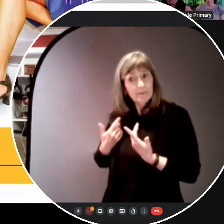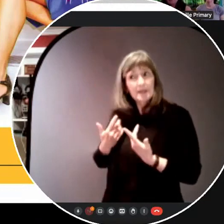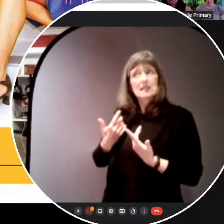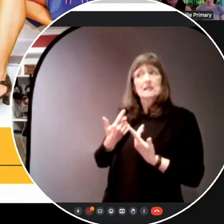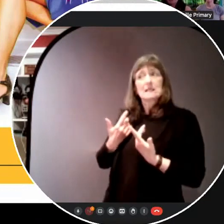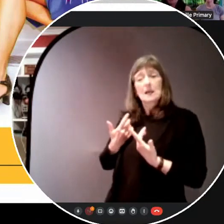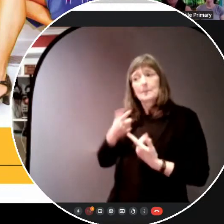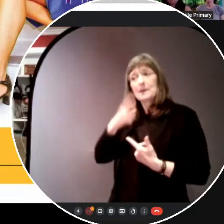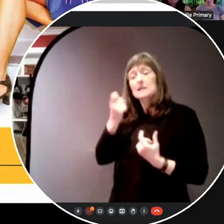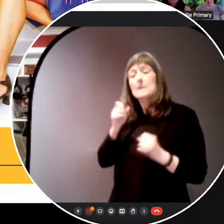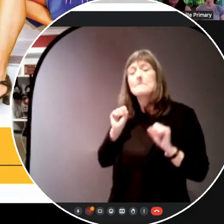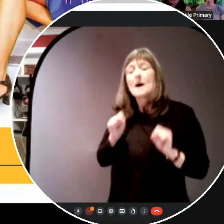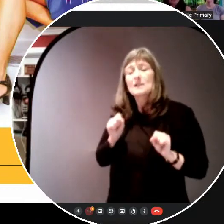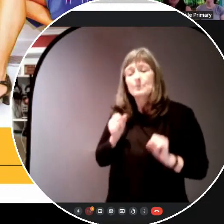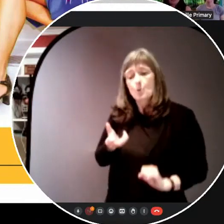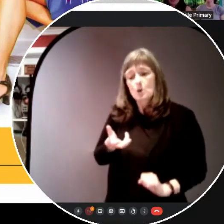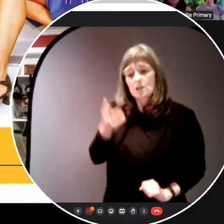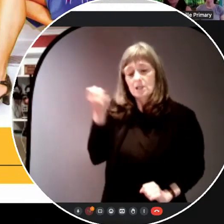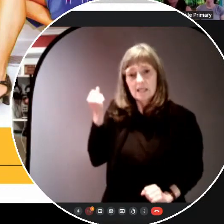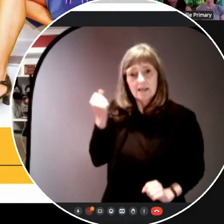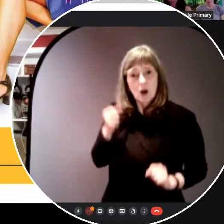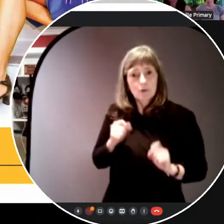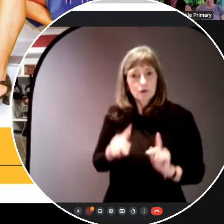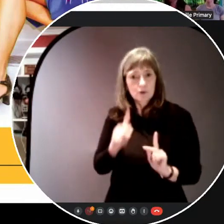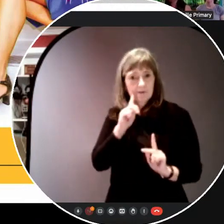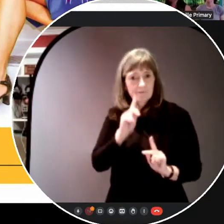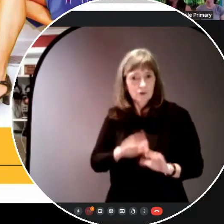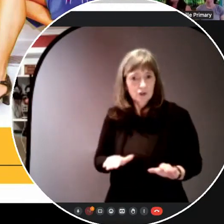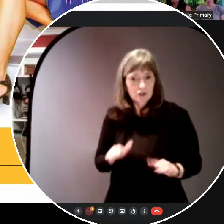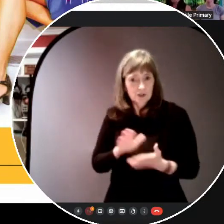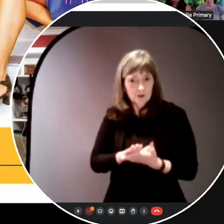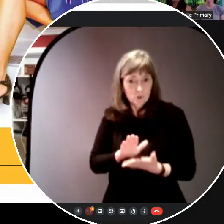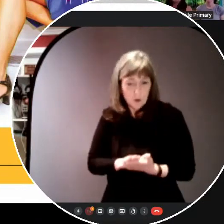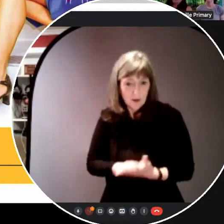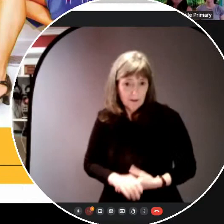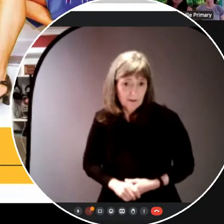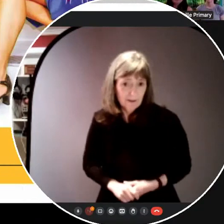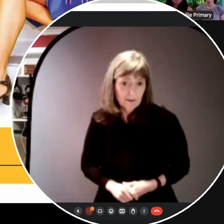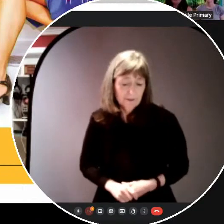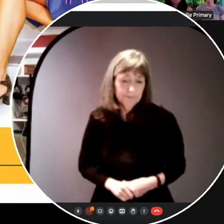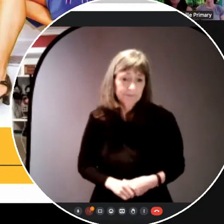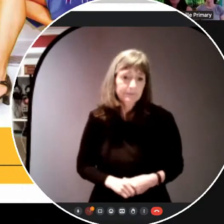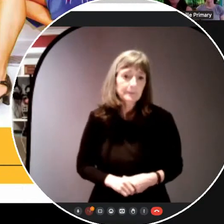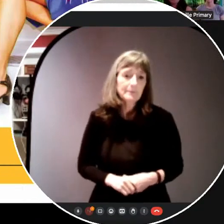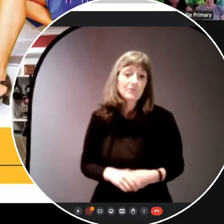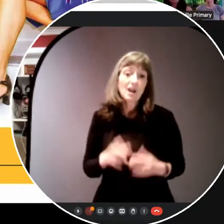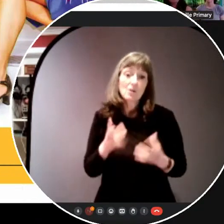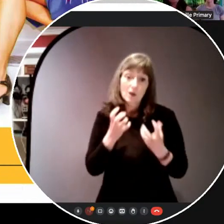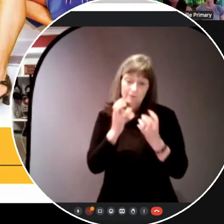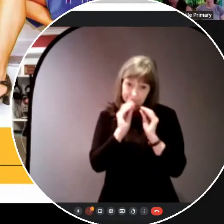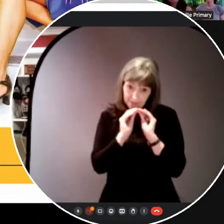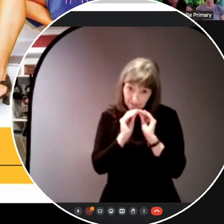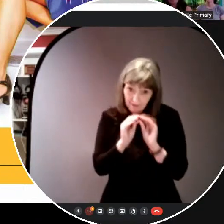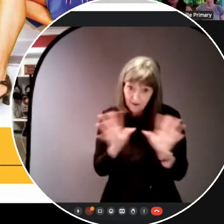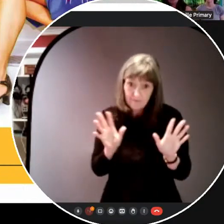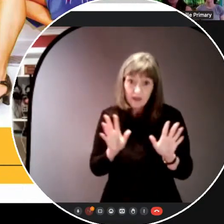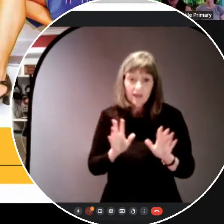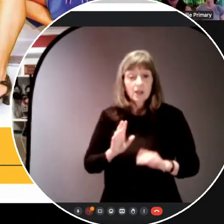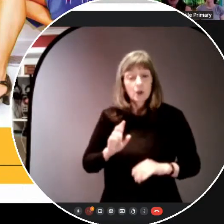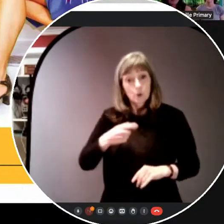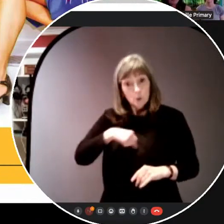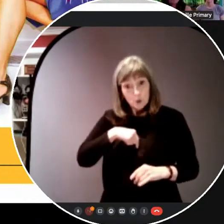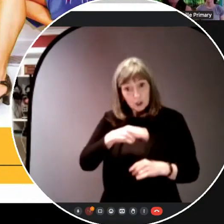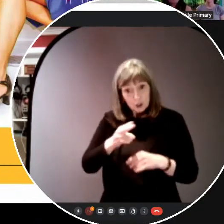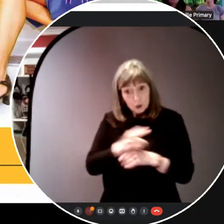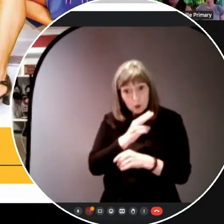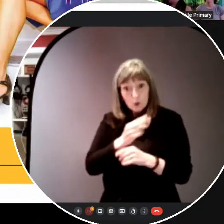of losing these opportunities that we have within our school. So I wanted to just clarify that when we use the third word